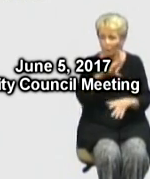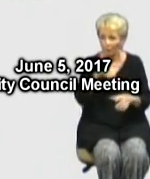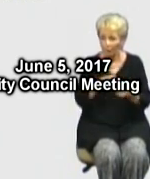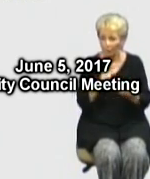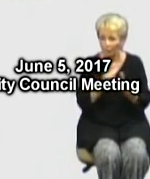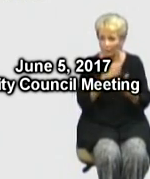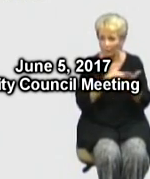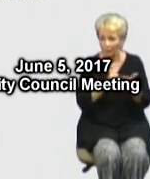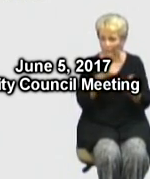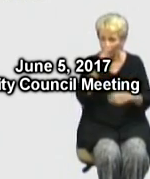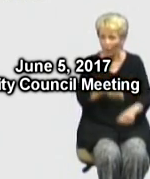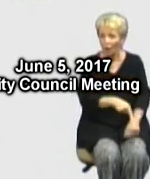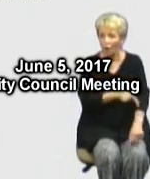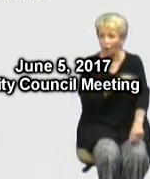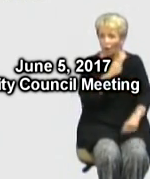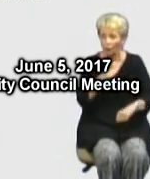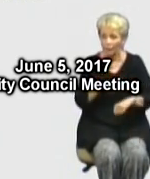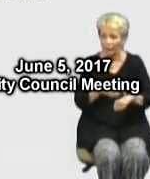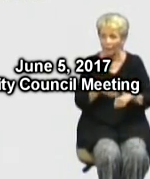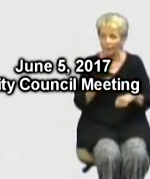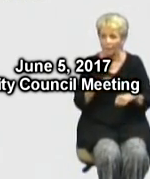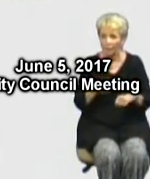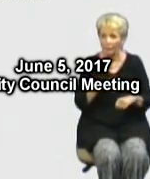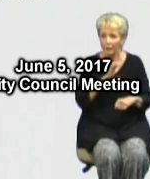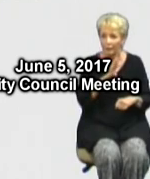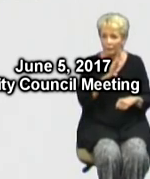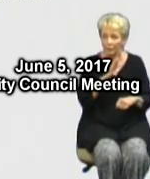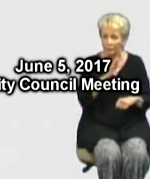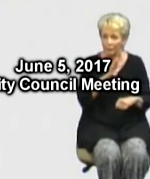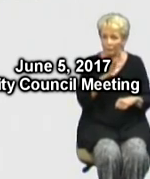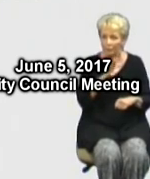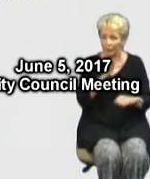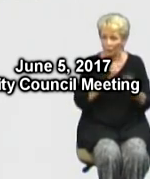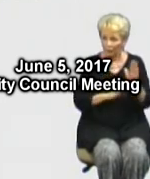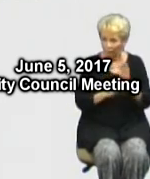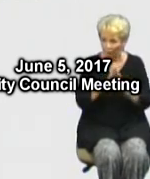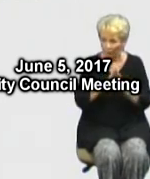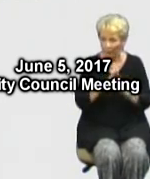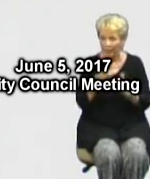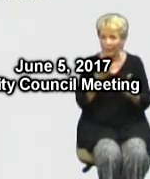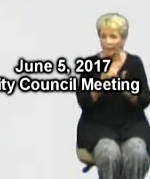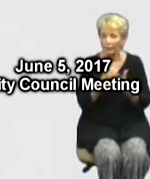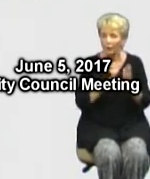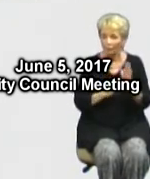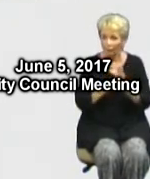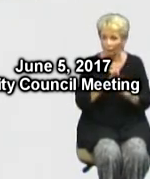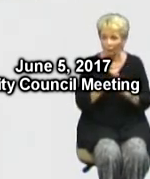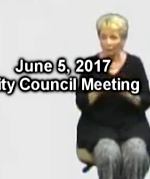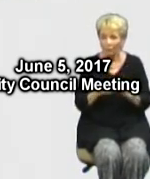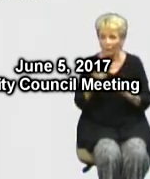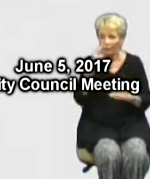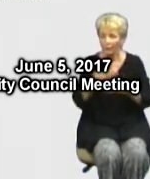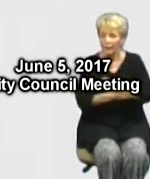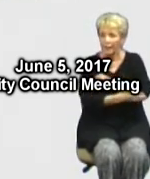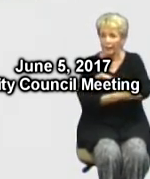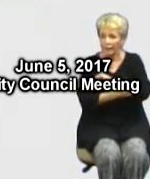of them for a very long time. Burke Development Inc., which is our economic development arm, for the